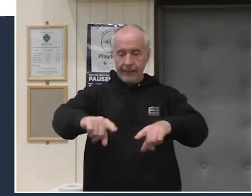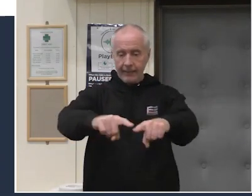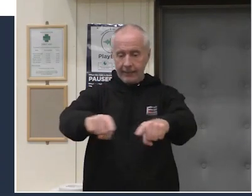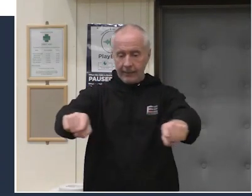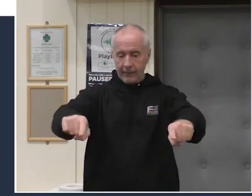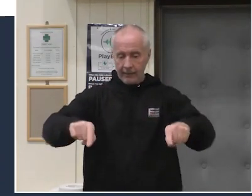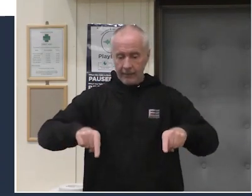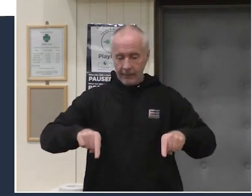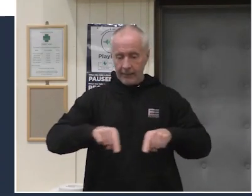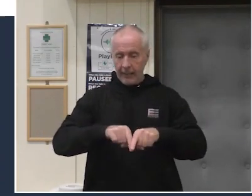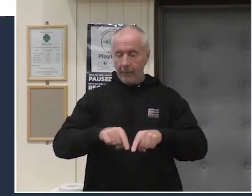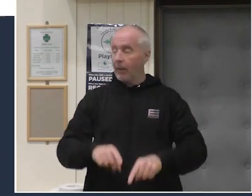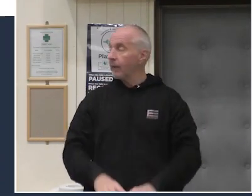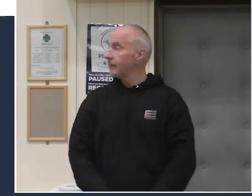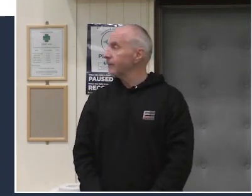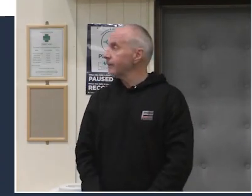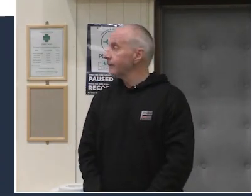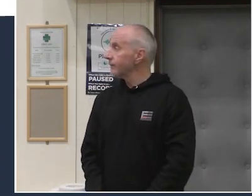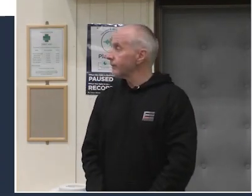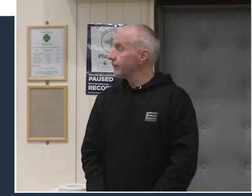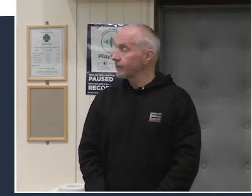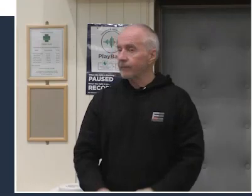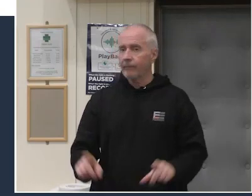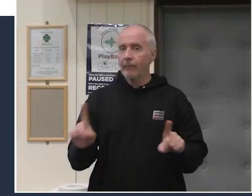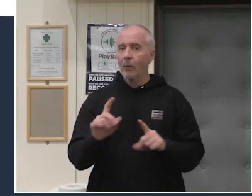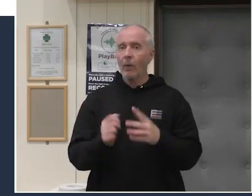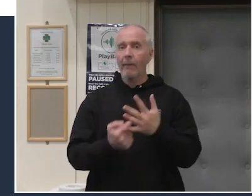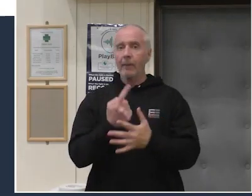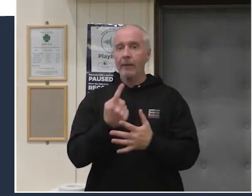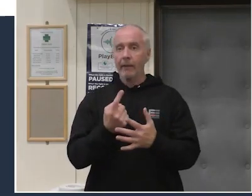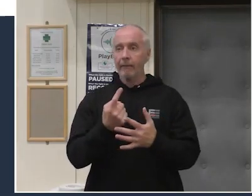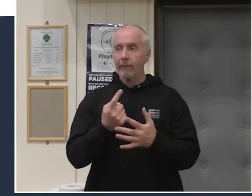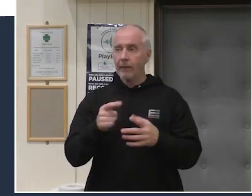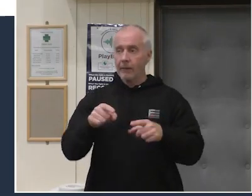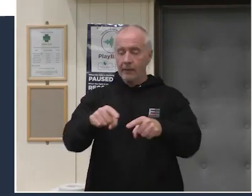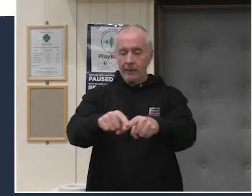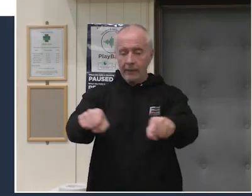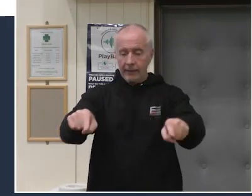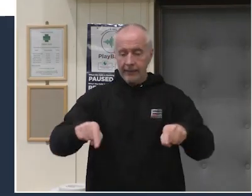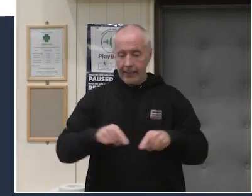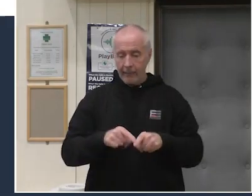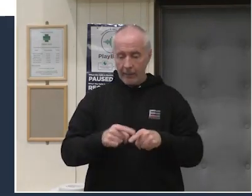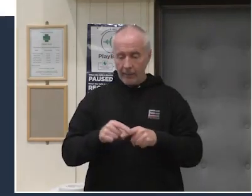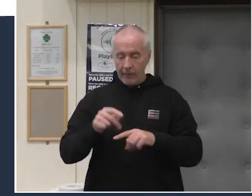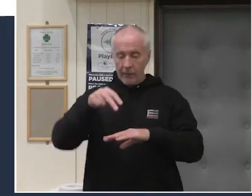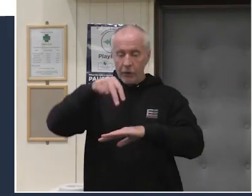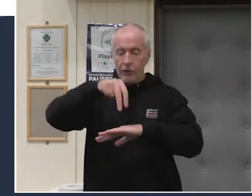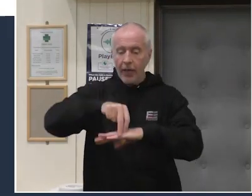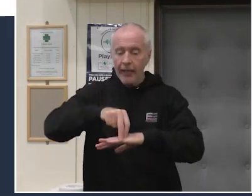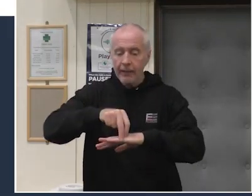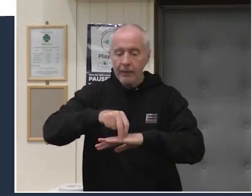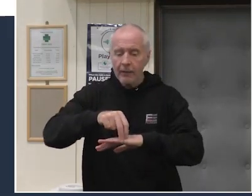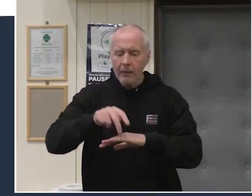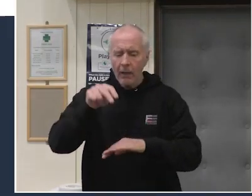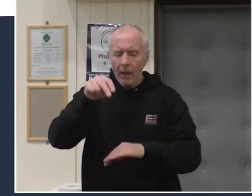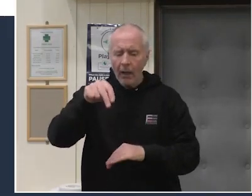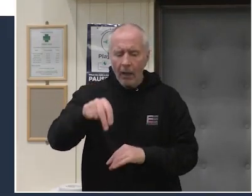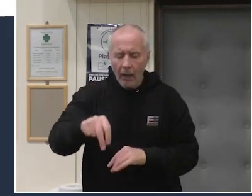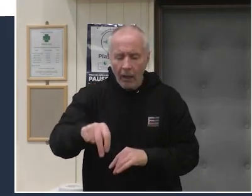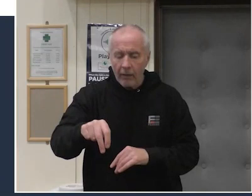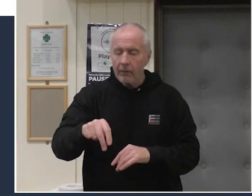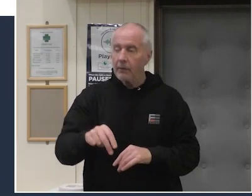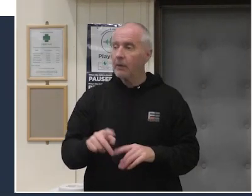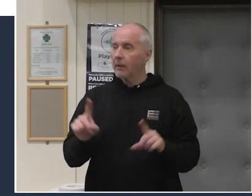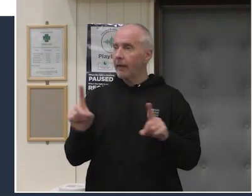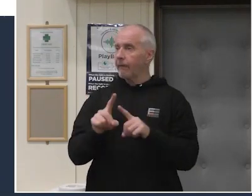So, what happens if you stand on the table and you look over the edge? Well, what if we see a rather jaggedy, horrible